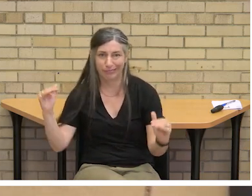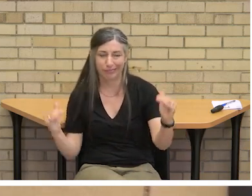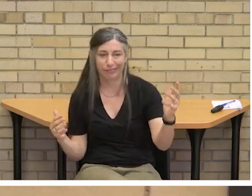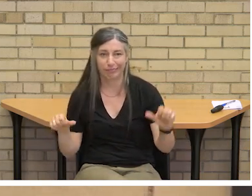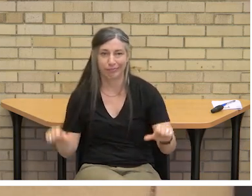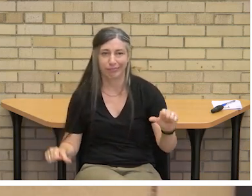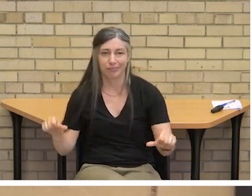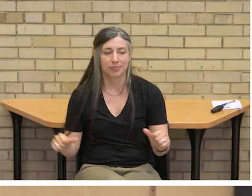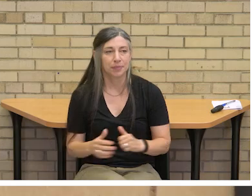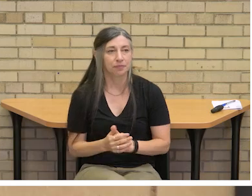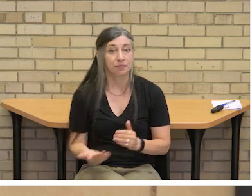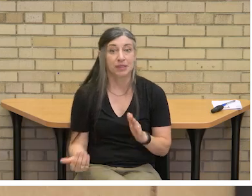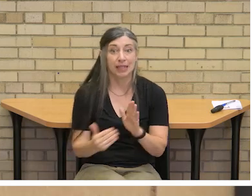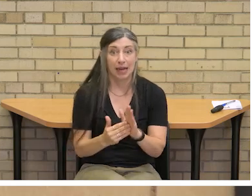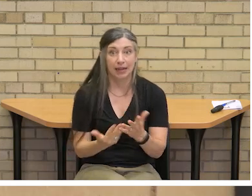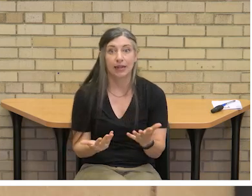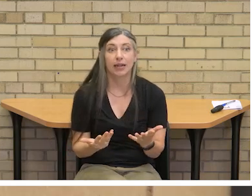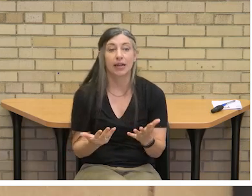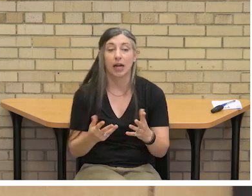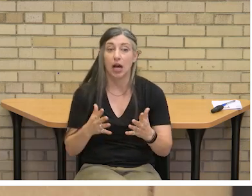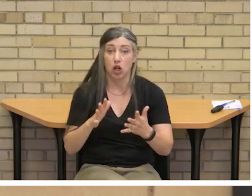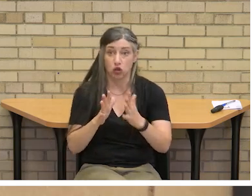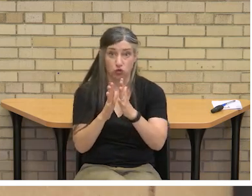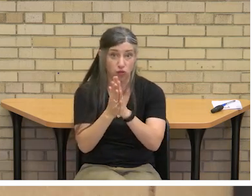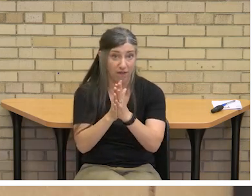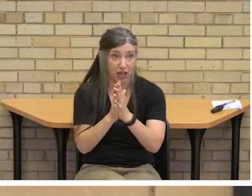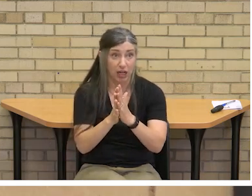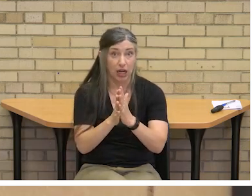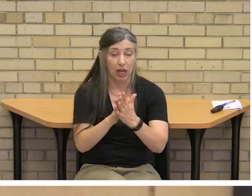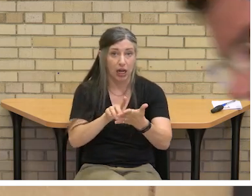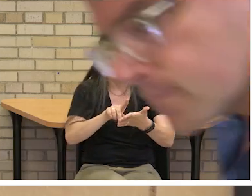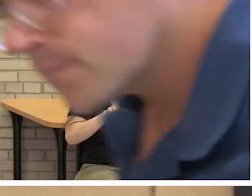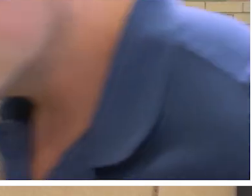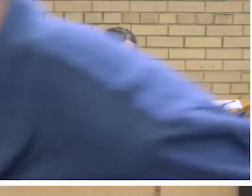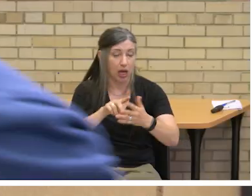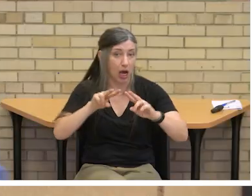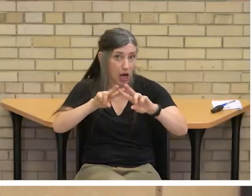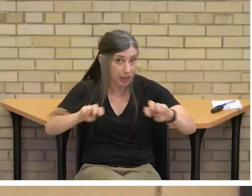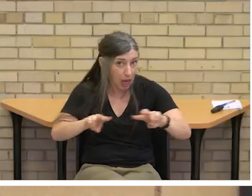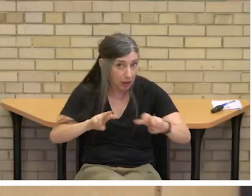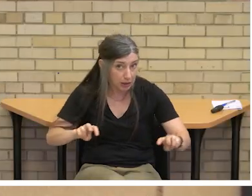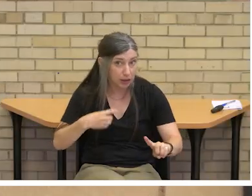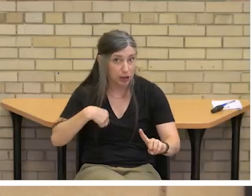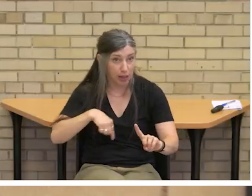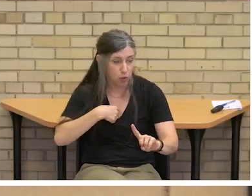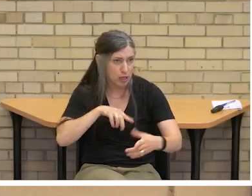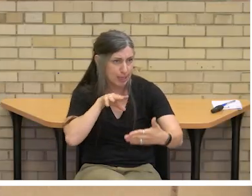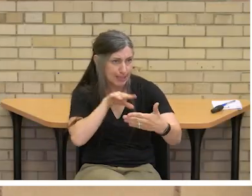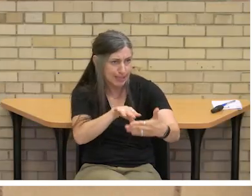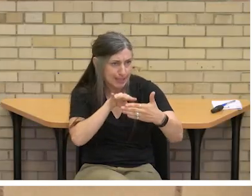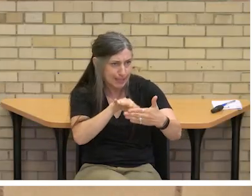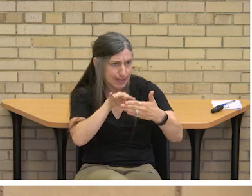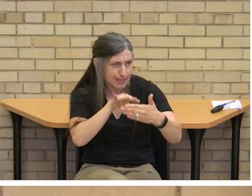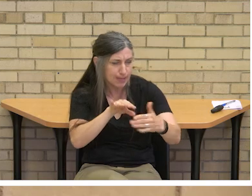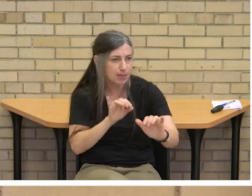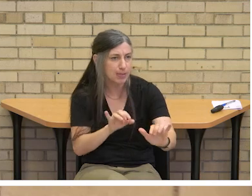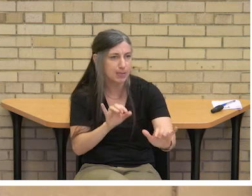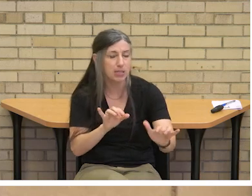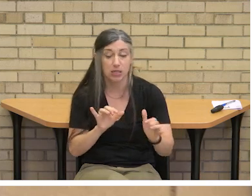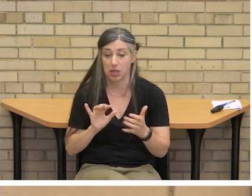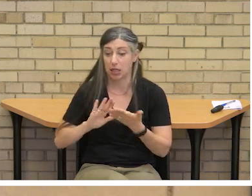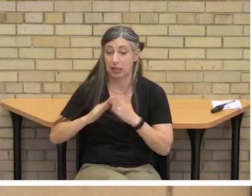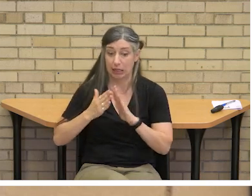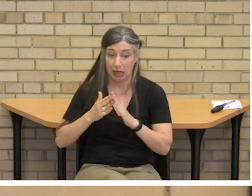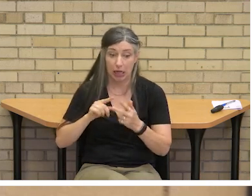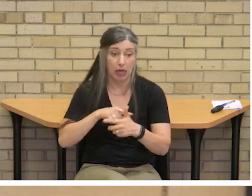So again, the traffic analysis that we have, I think the city, the